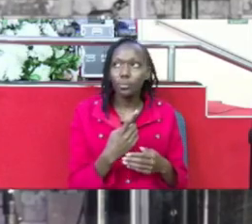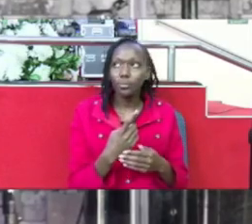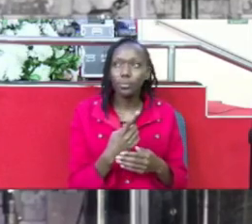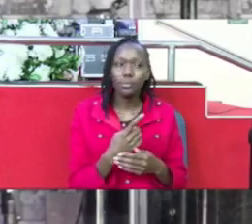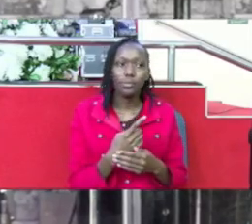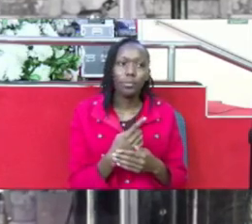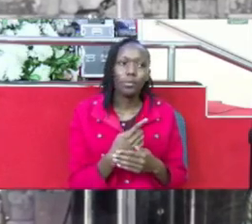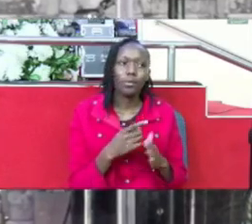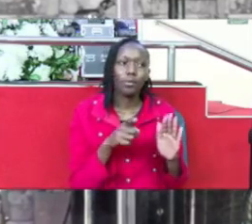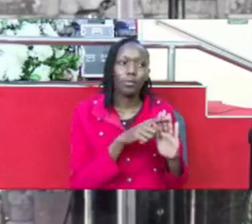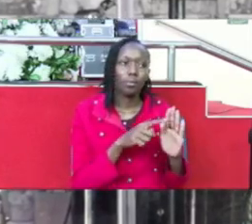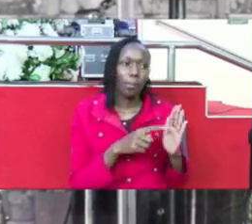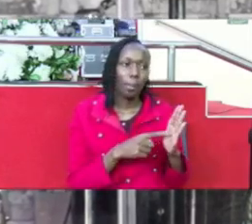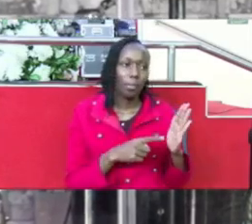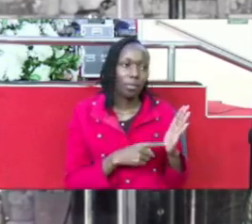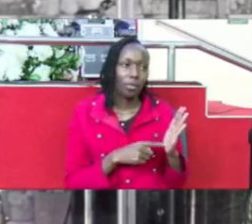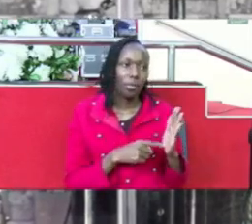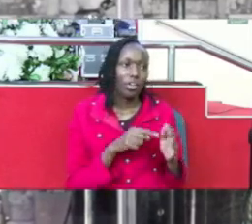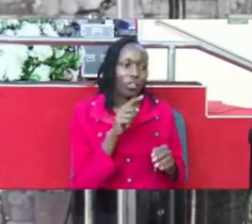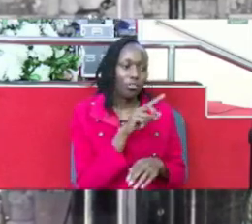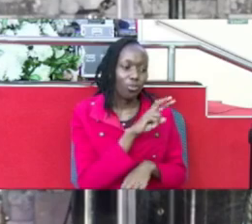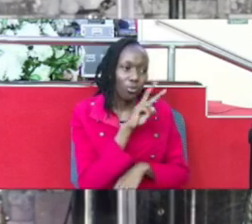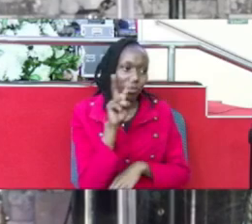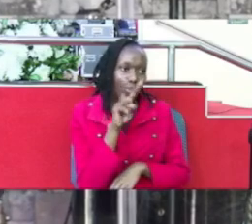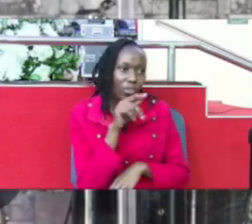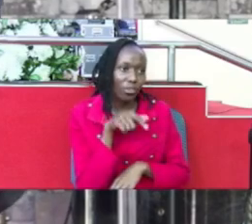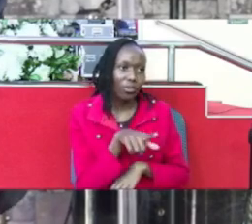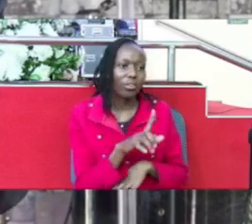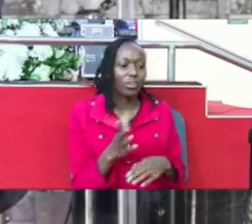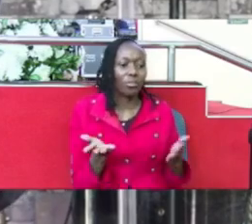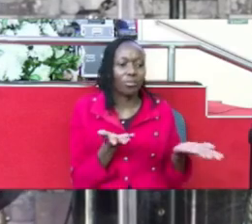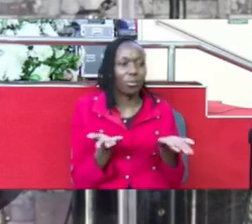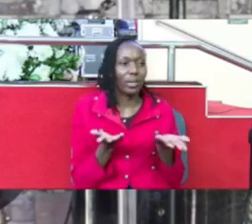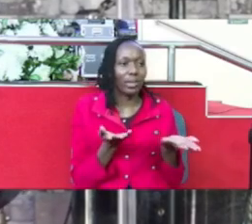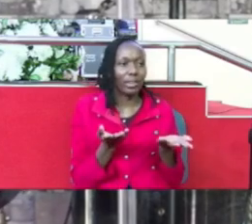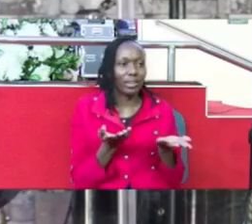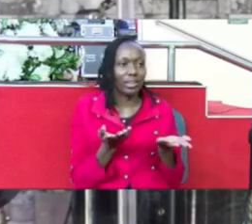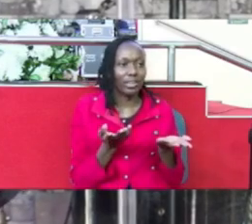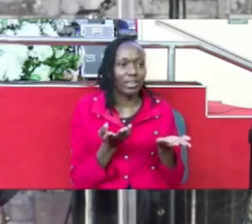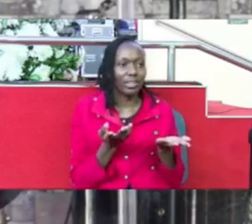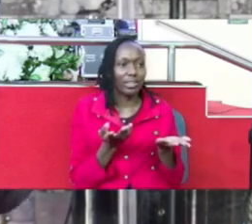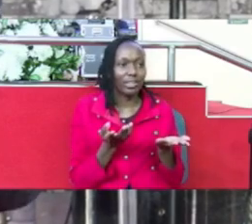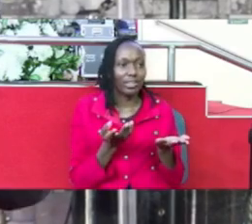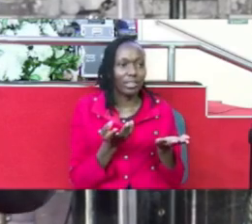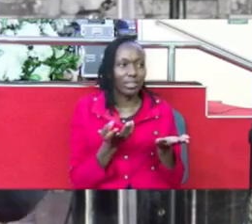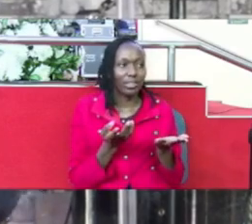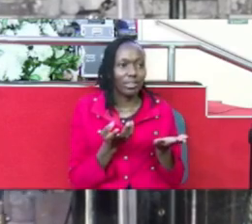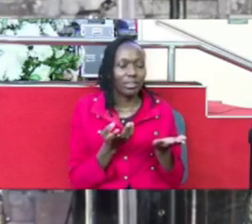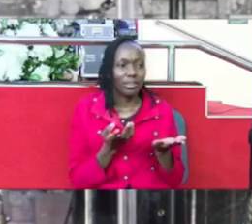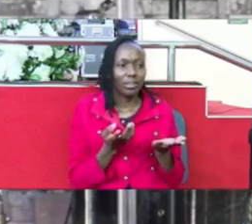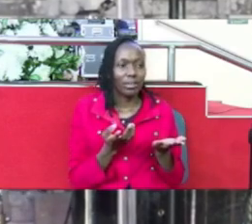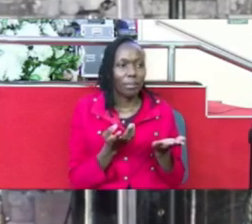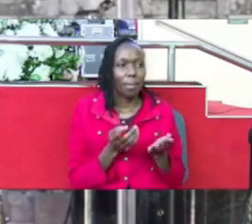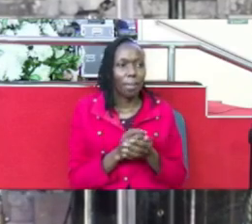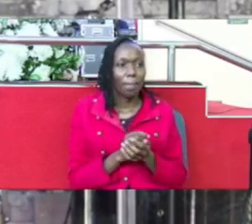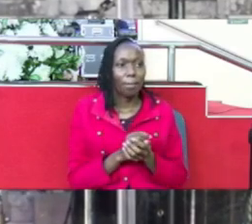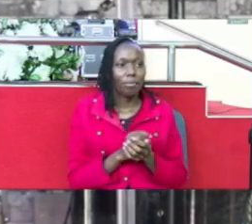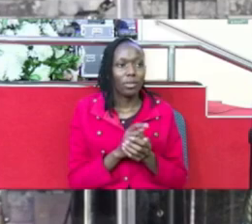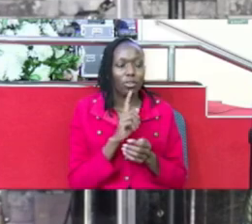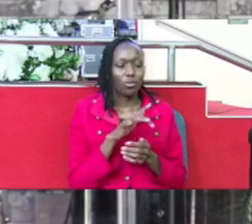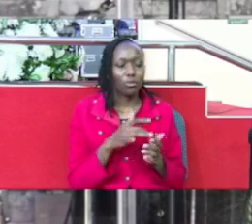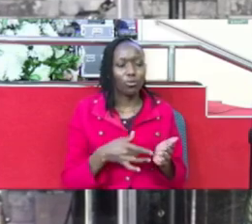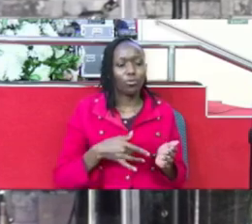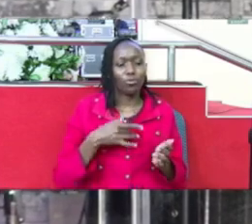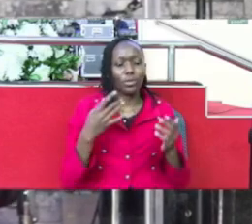listi hii, where do you see yourself? Where do I see myself? Wewe wajiona wapi? It's not to make us feel bad,